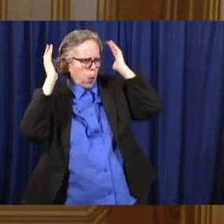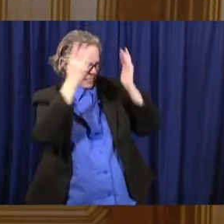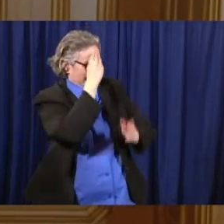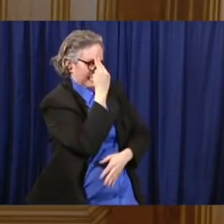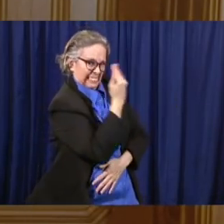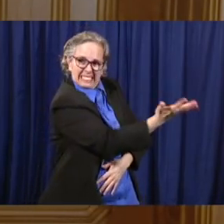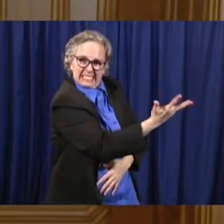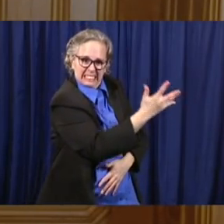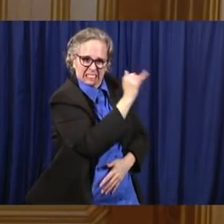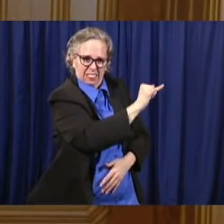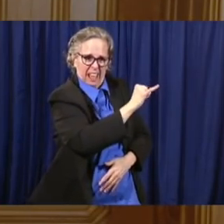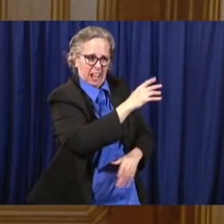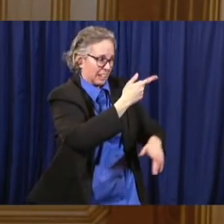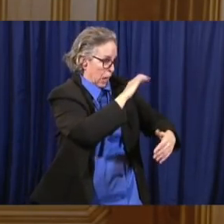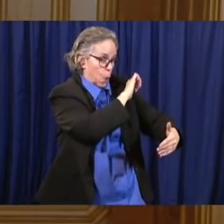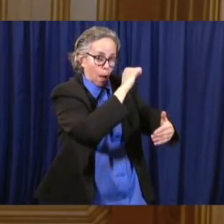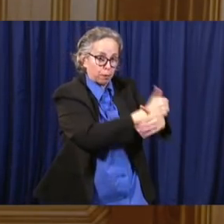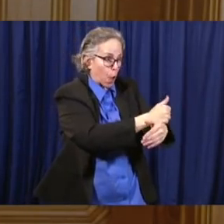The